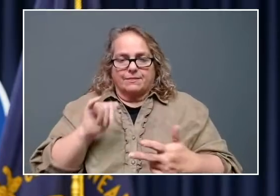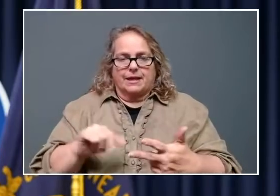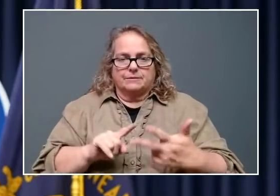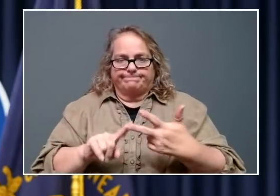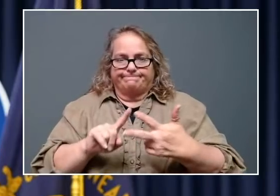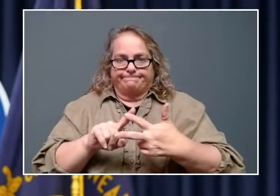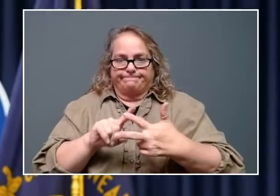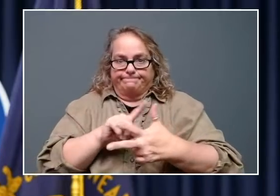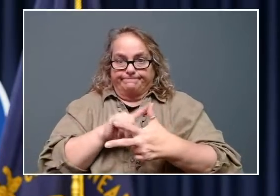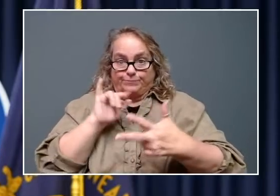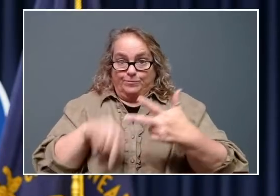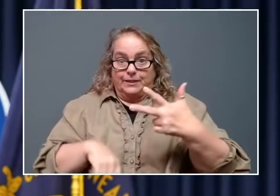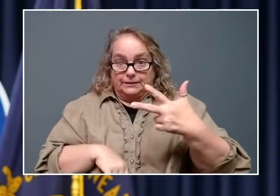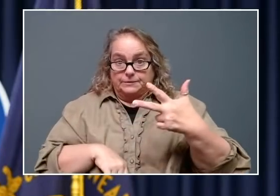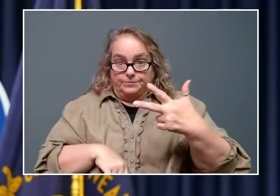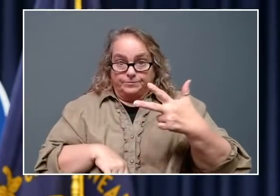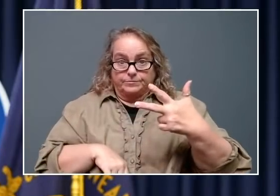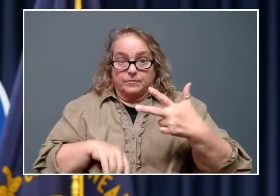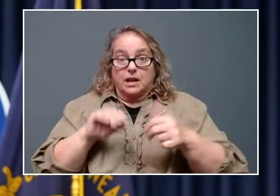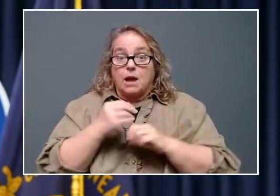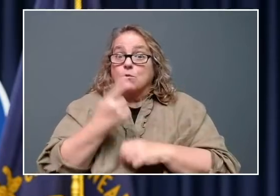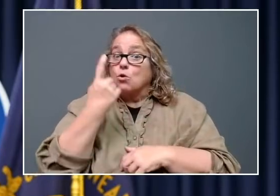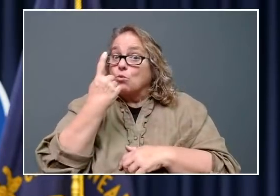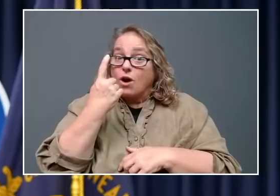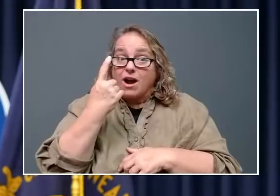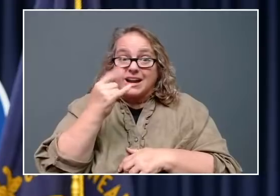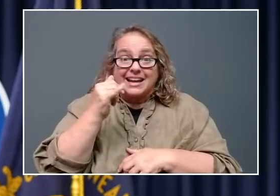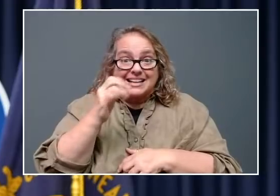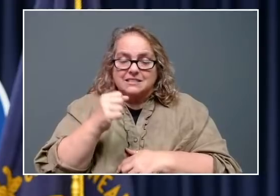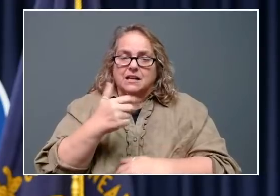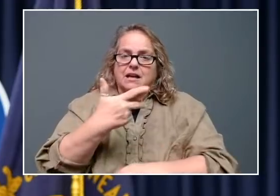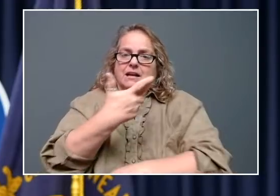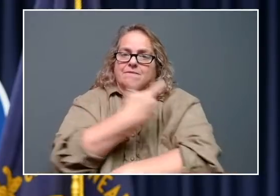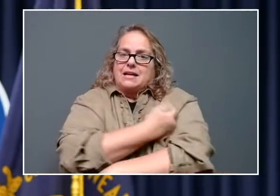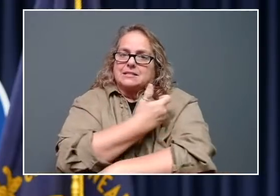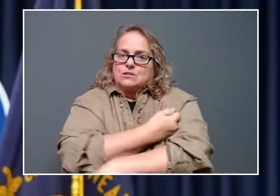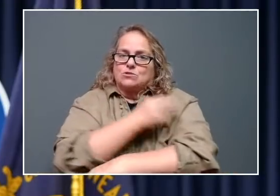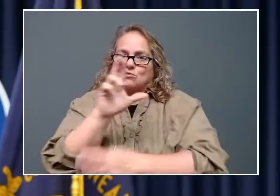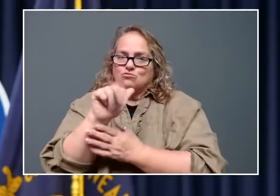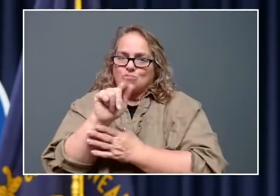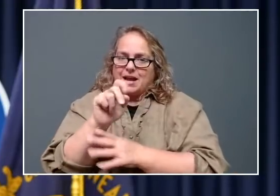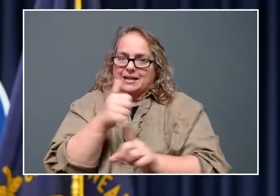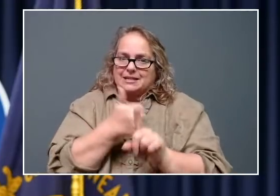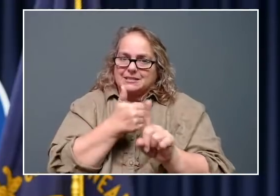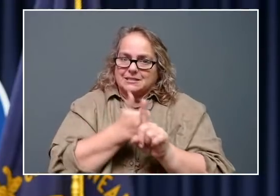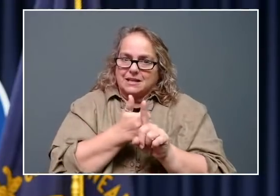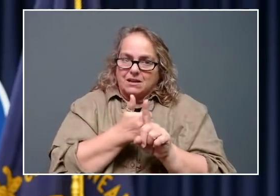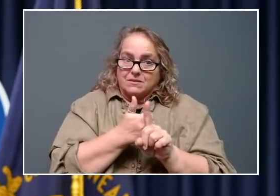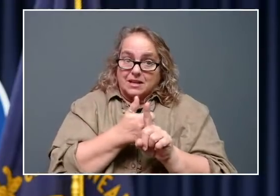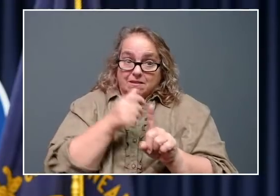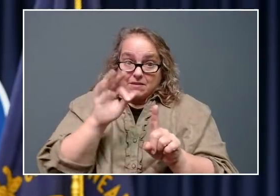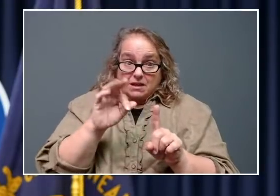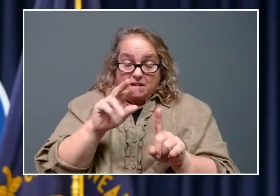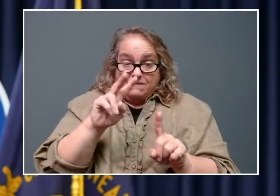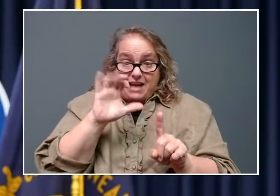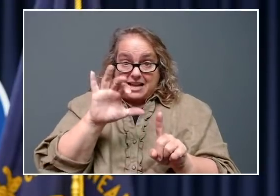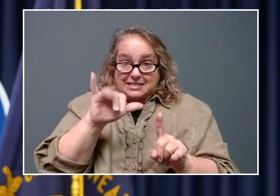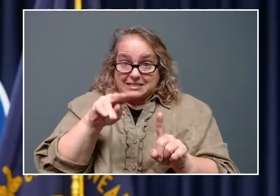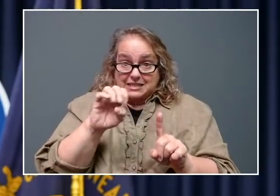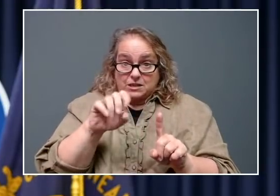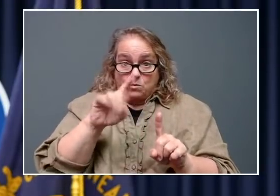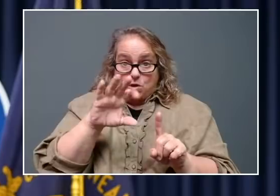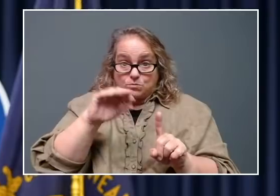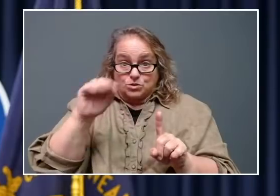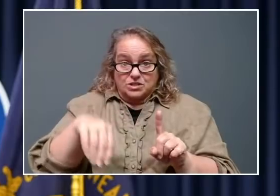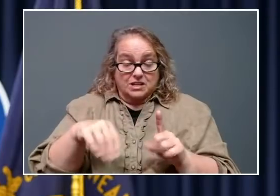The number one thing that drives it is the vaccination rate itself, right? If the vaccination rate was 100%, even with waning